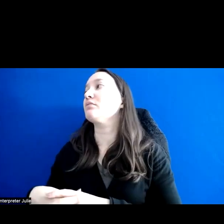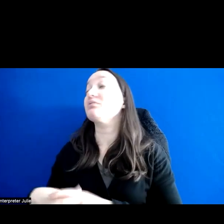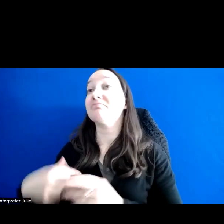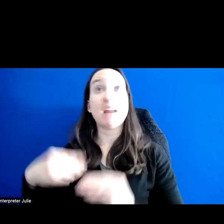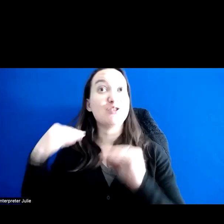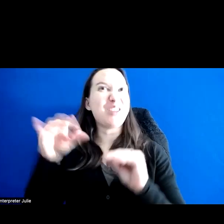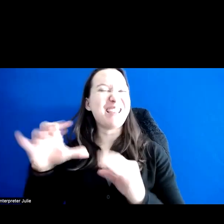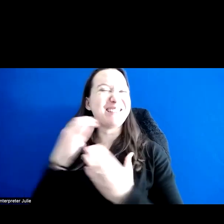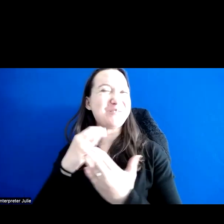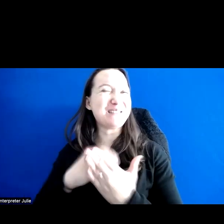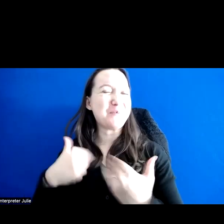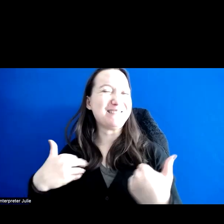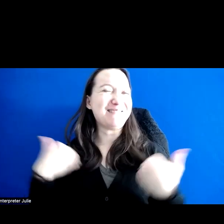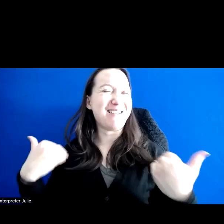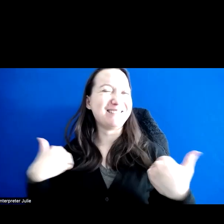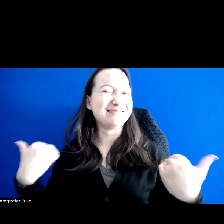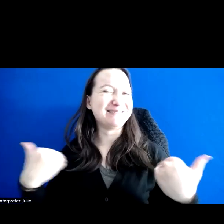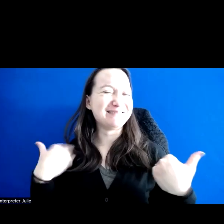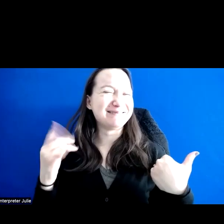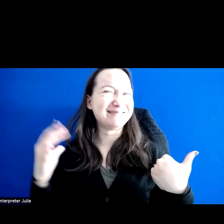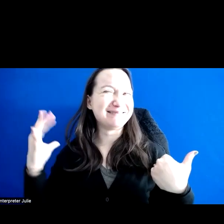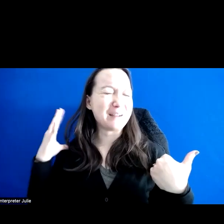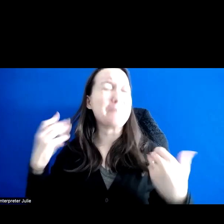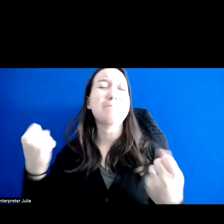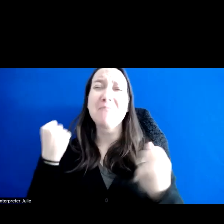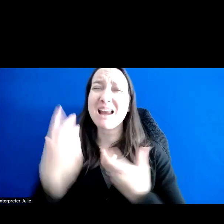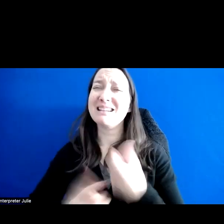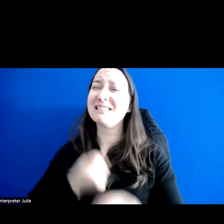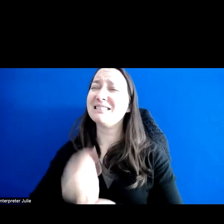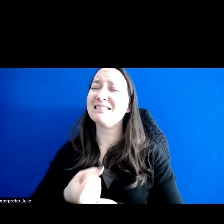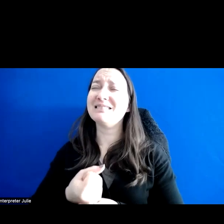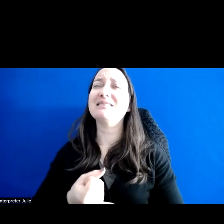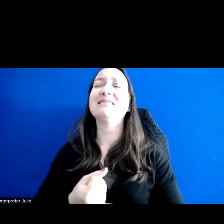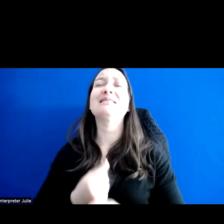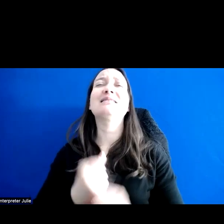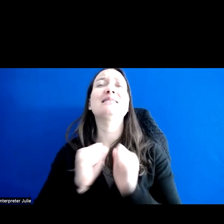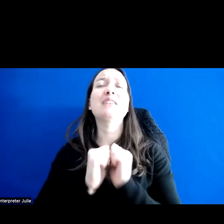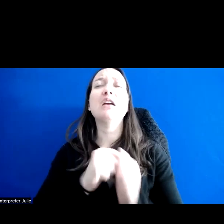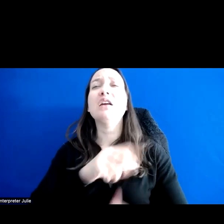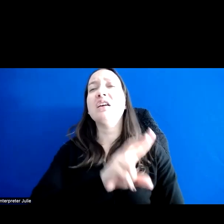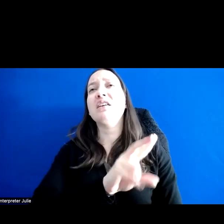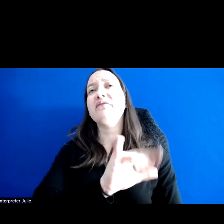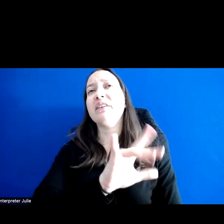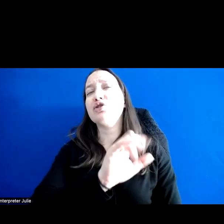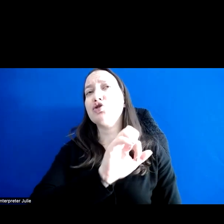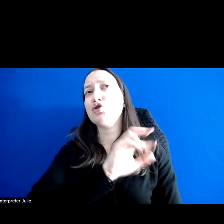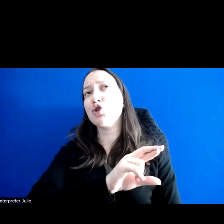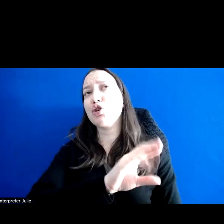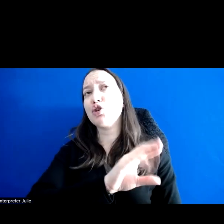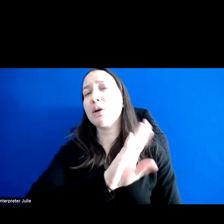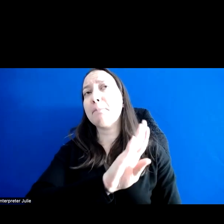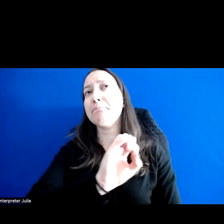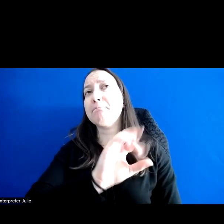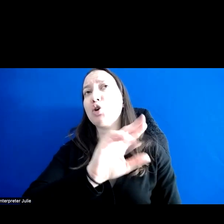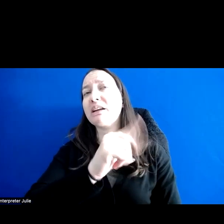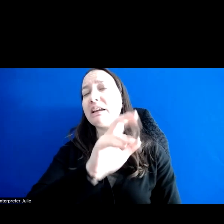on that course as a very young man for many years, together with Victor Bergin and Nina